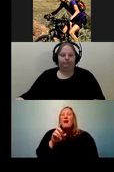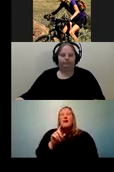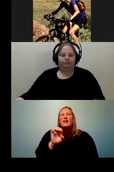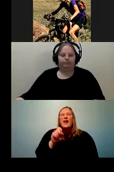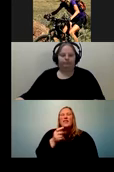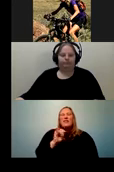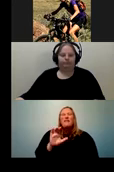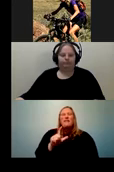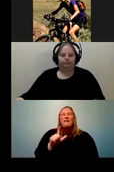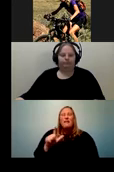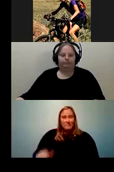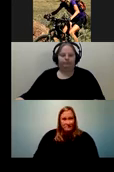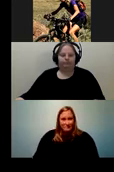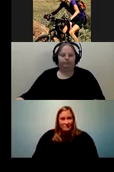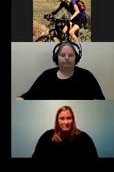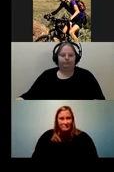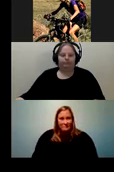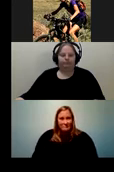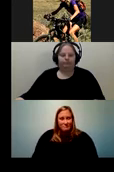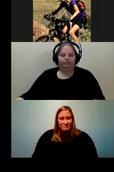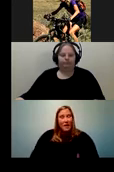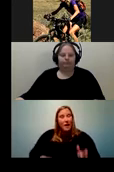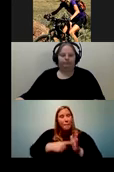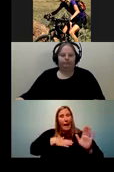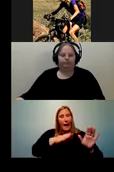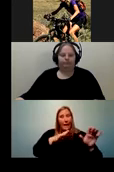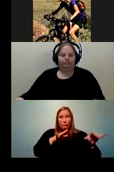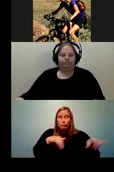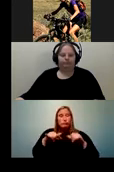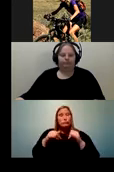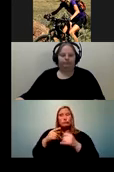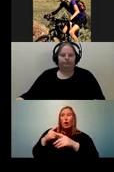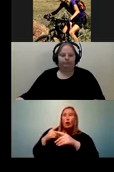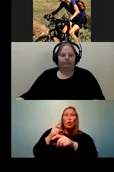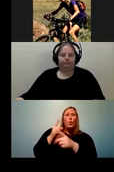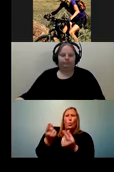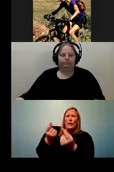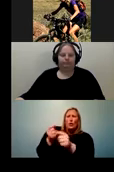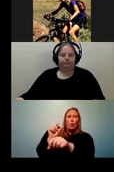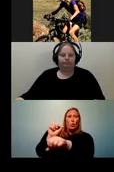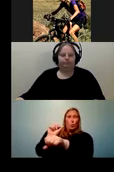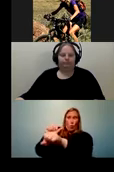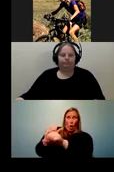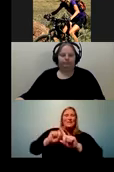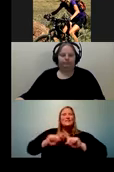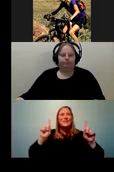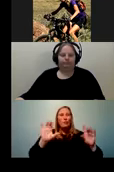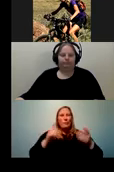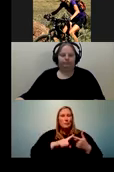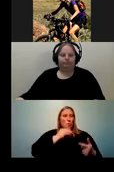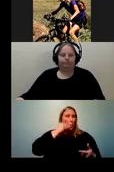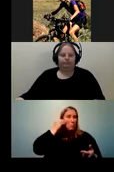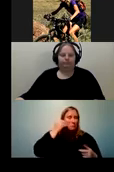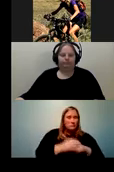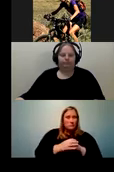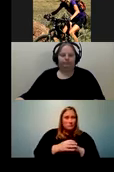We sometimes have different standards at work than we do at home. And in order to make a conscious effort to be ethical,